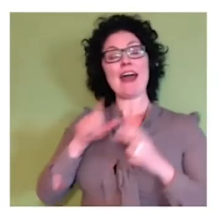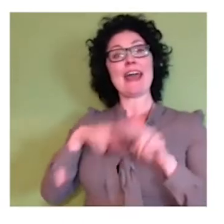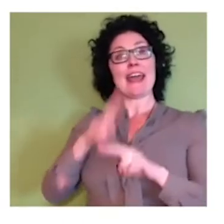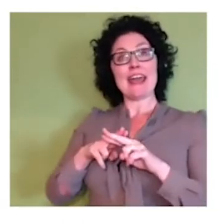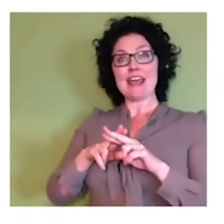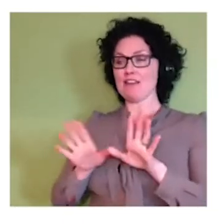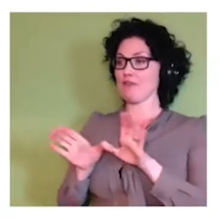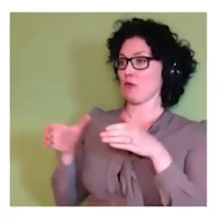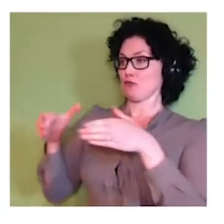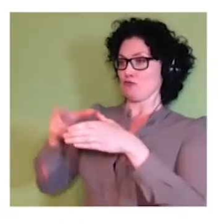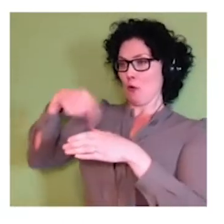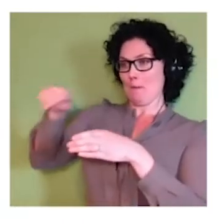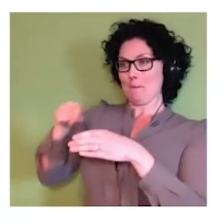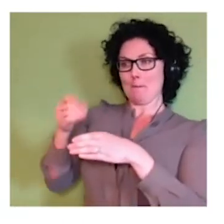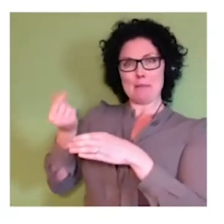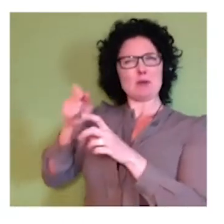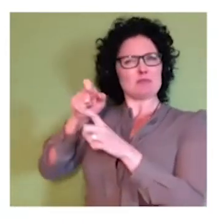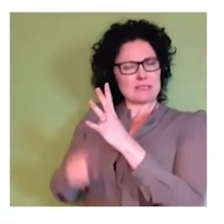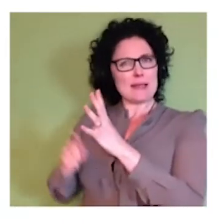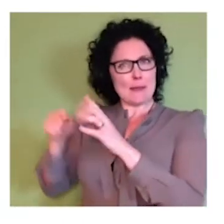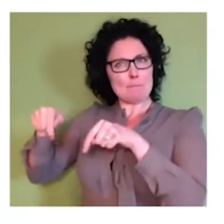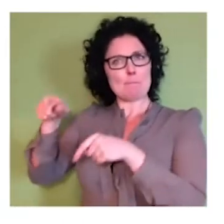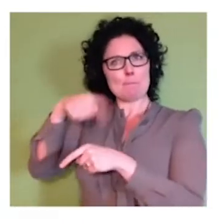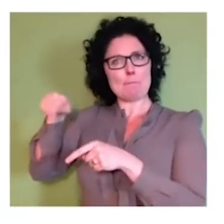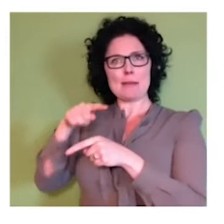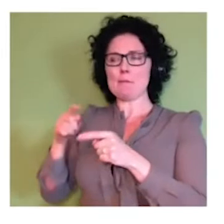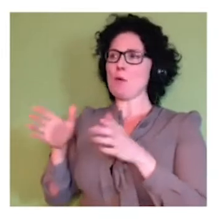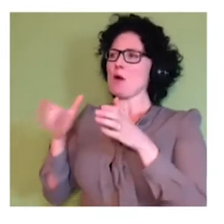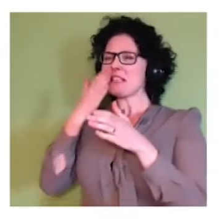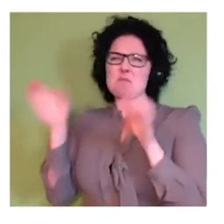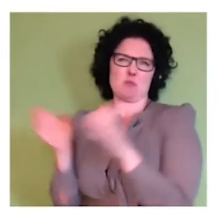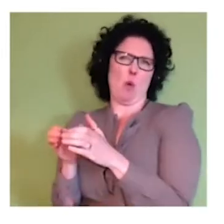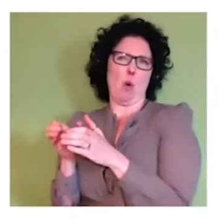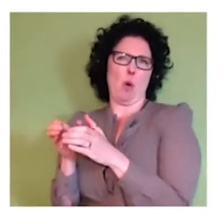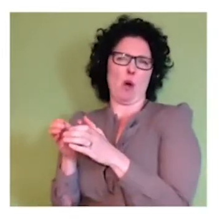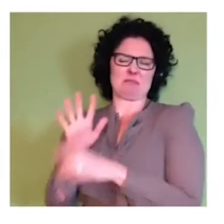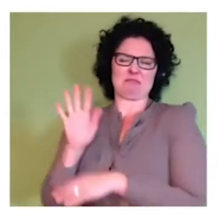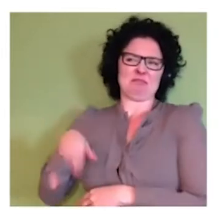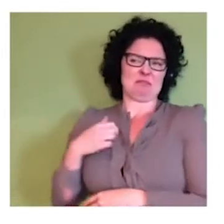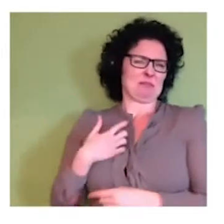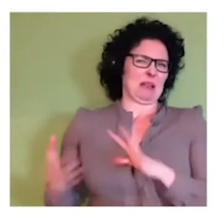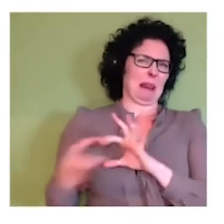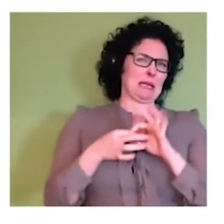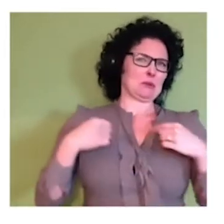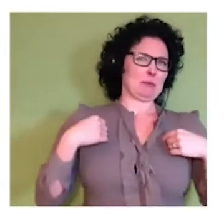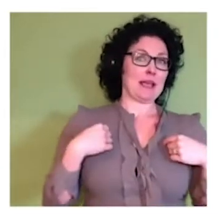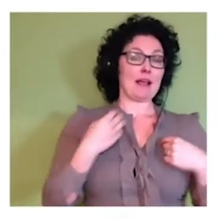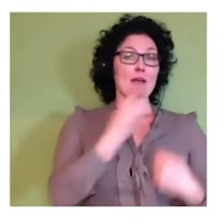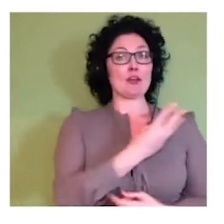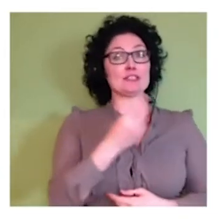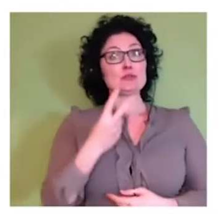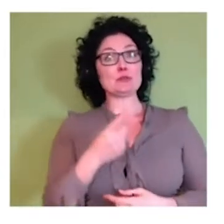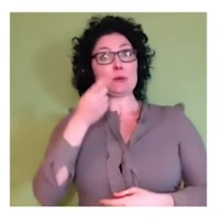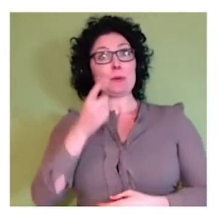is, attempts to remove barriers is seen as a niche concern. 32% think disabled people are not as productive as